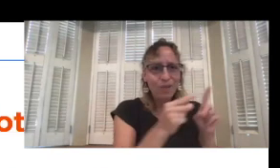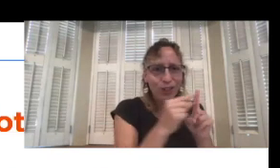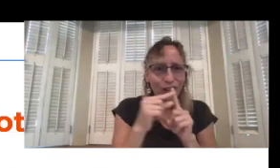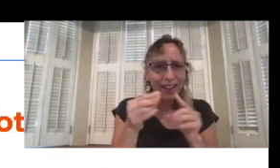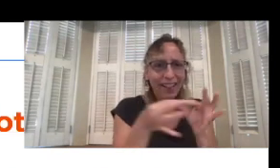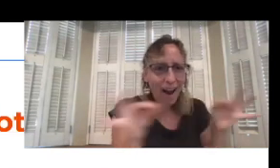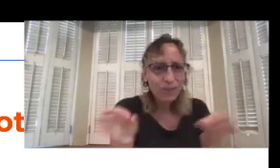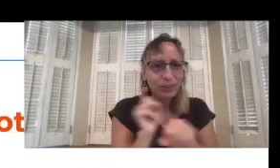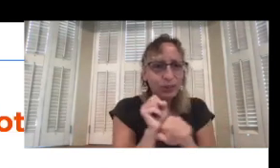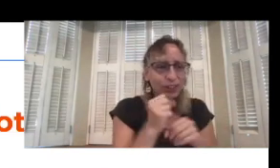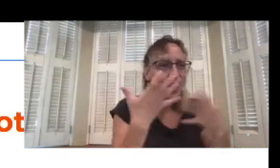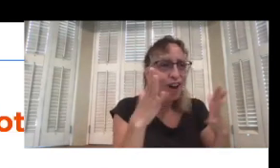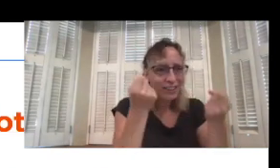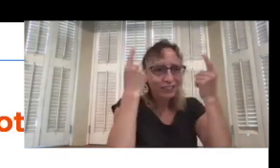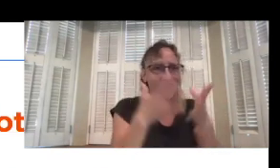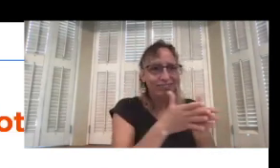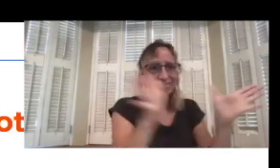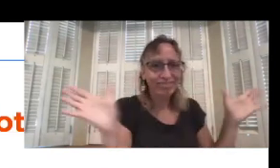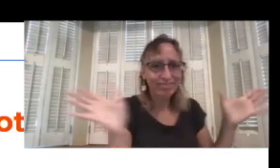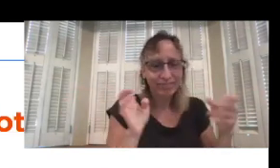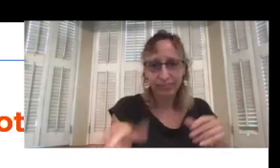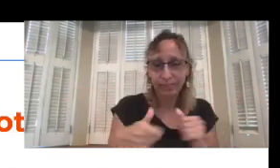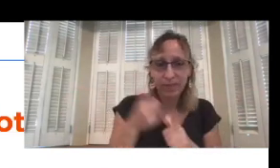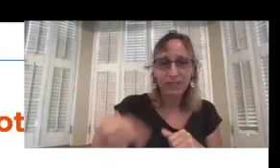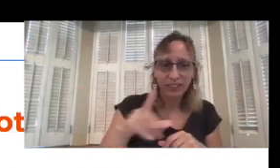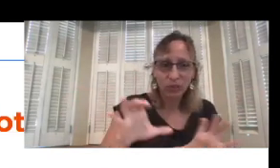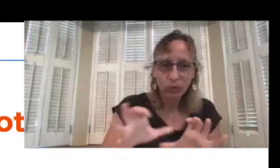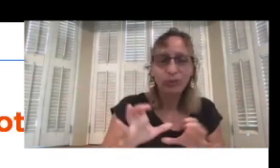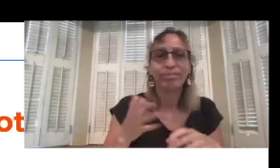have a basic understanding of how language works.